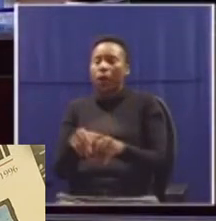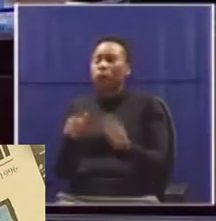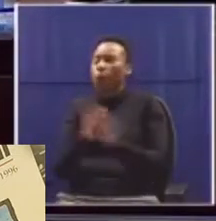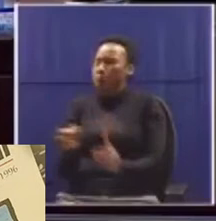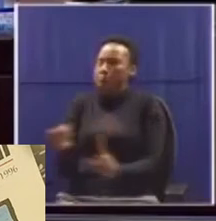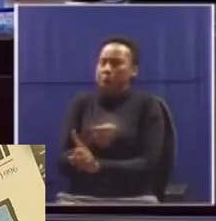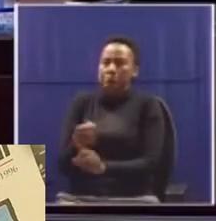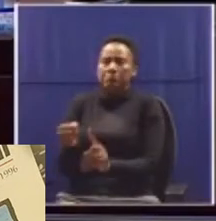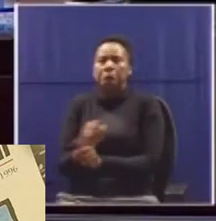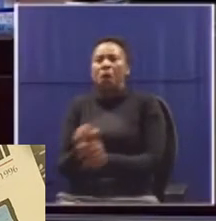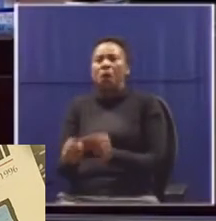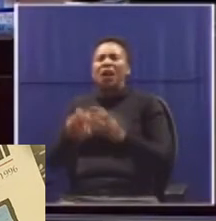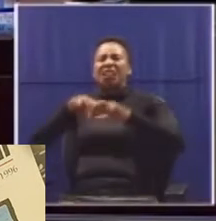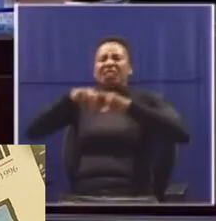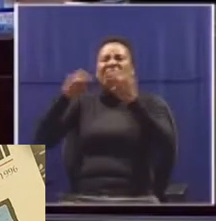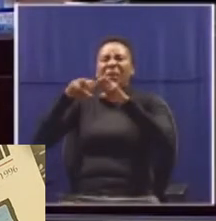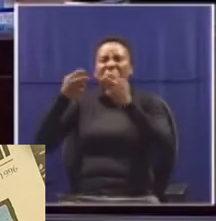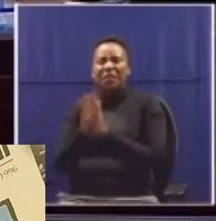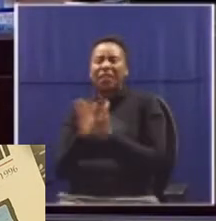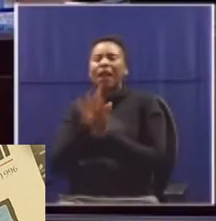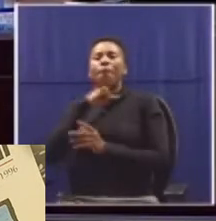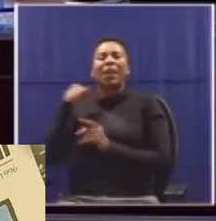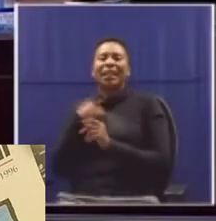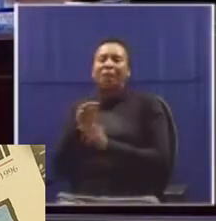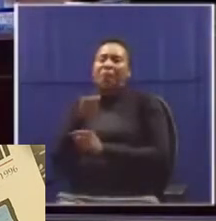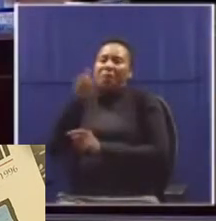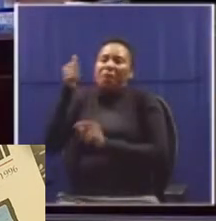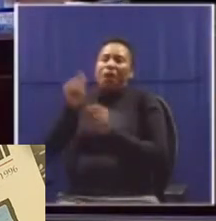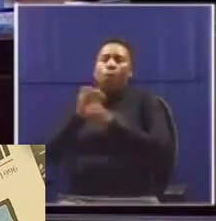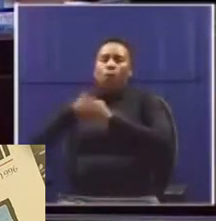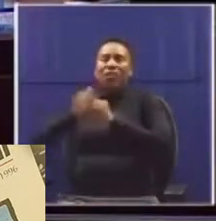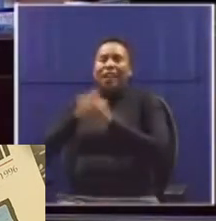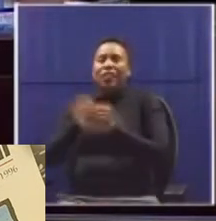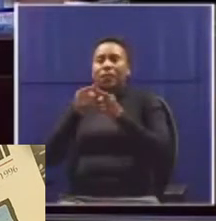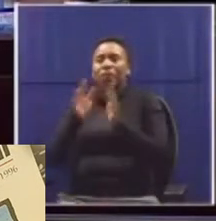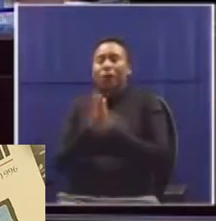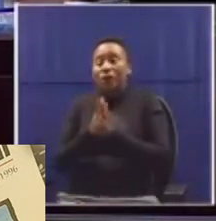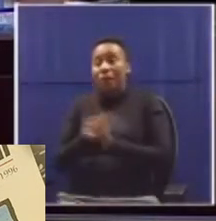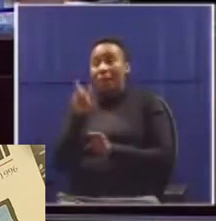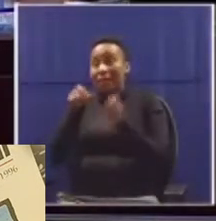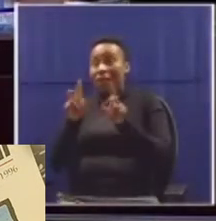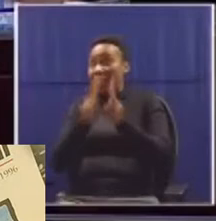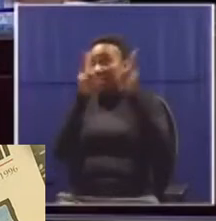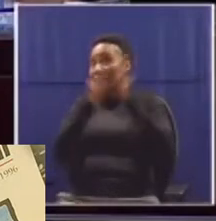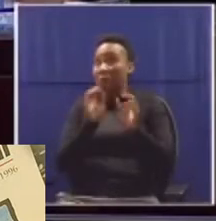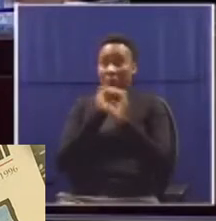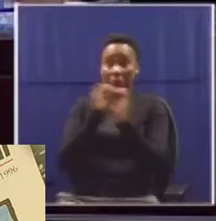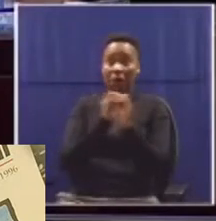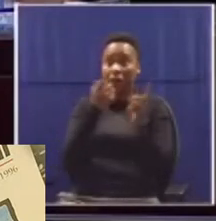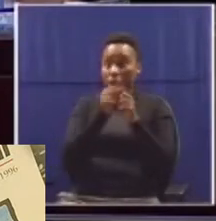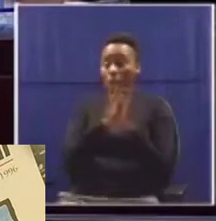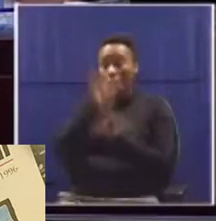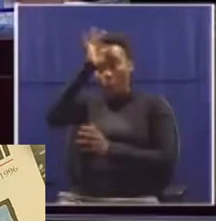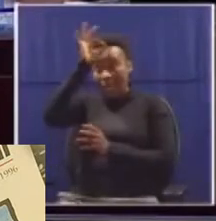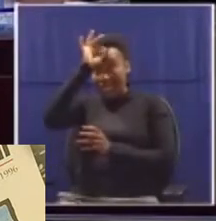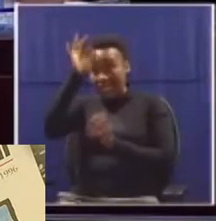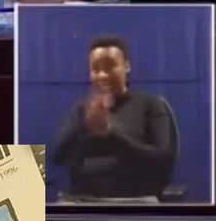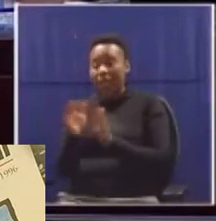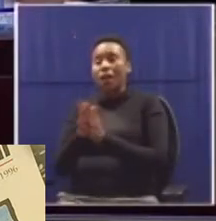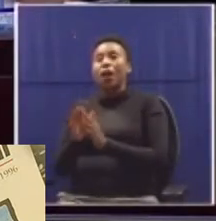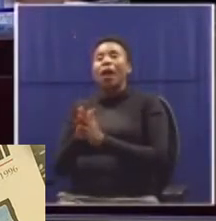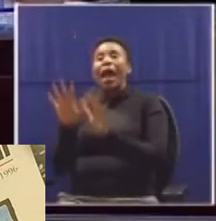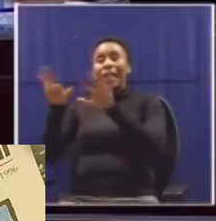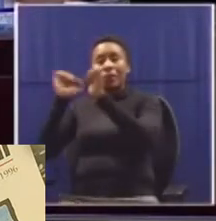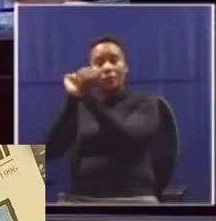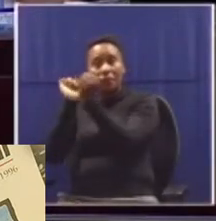and murdered with little to no protection for victims by the police the correctional service and our judicial system